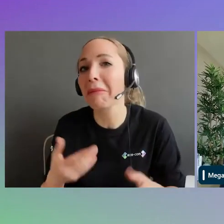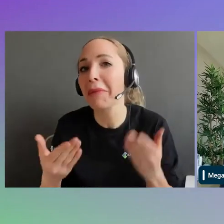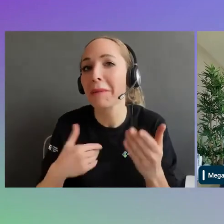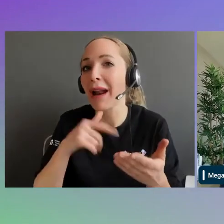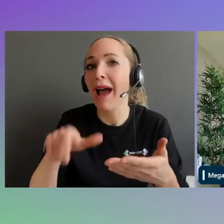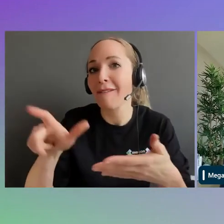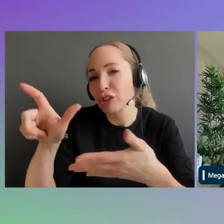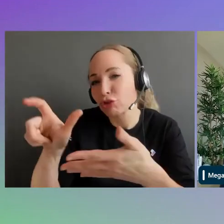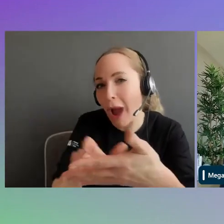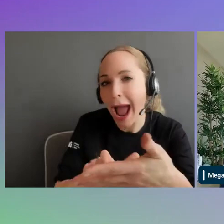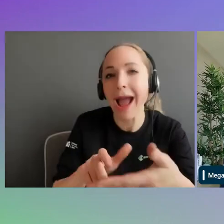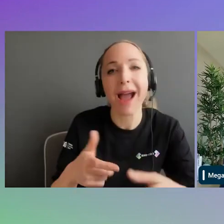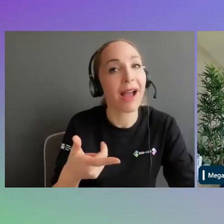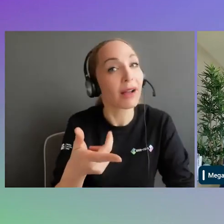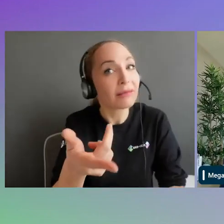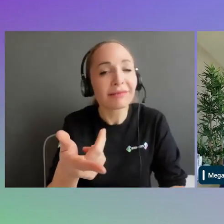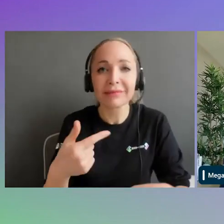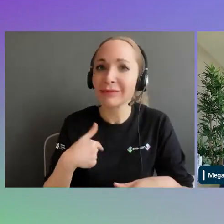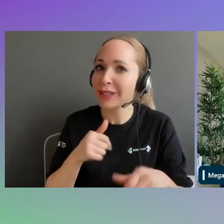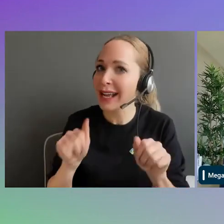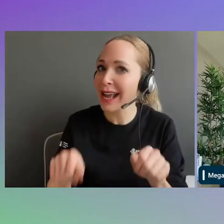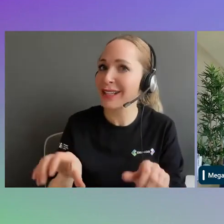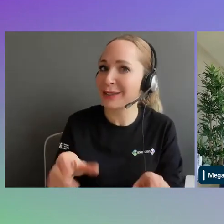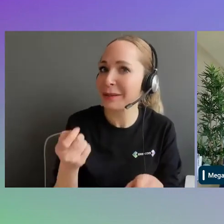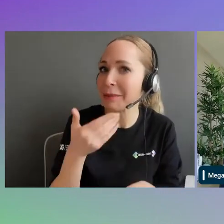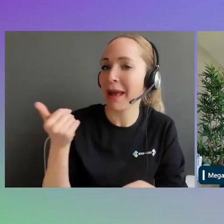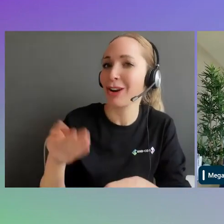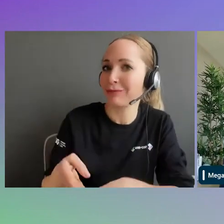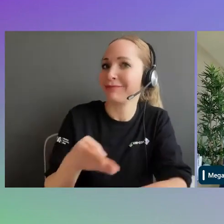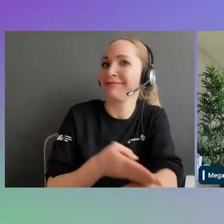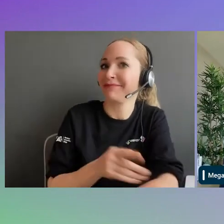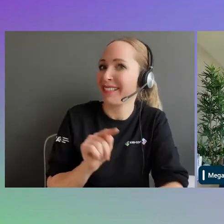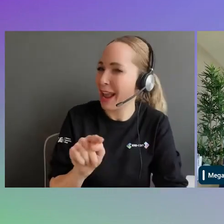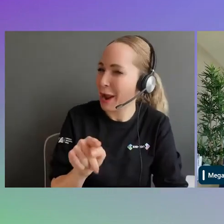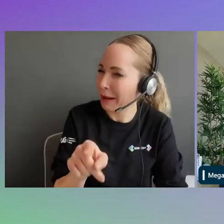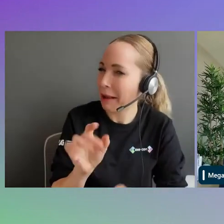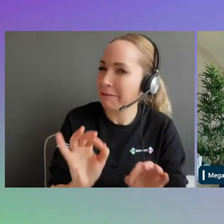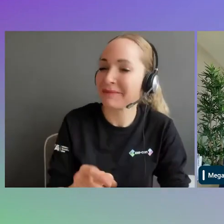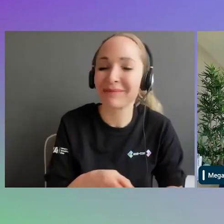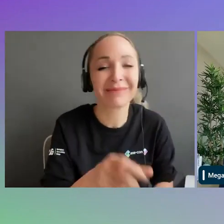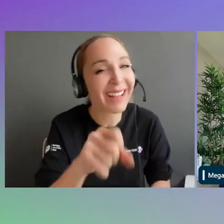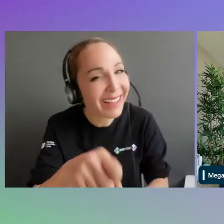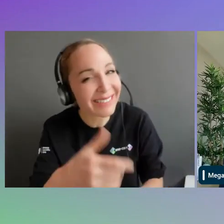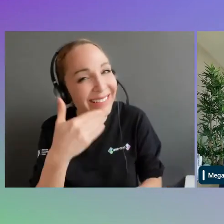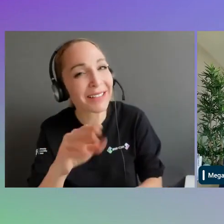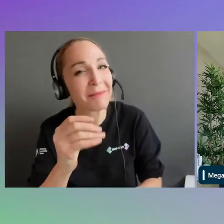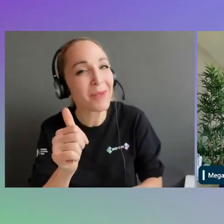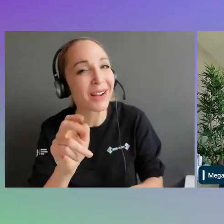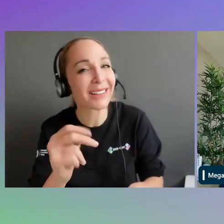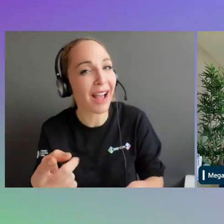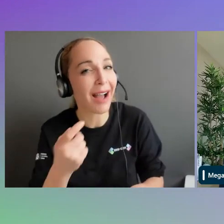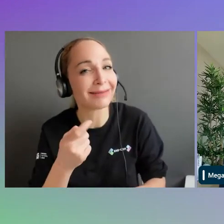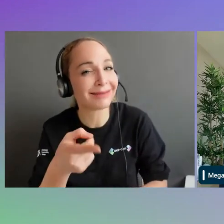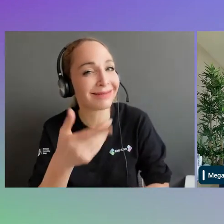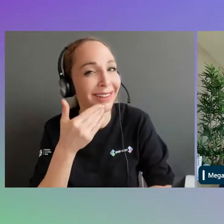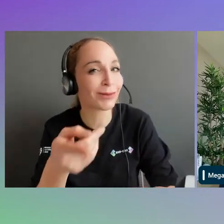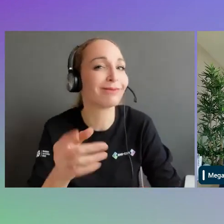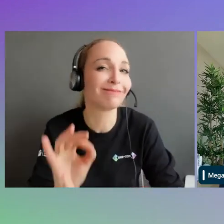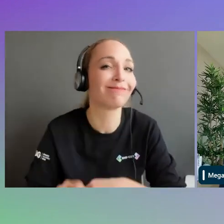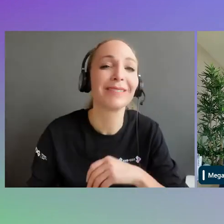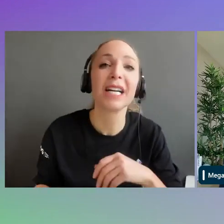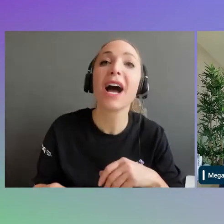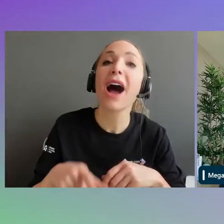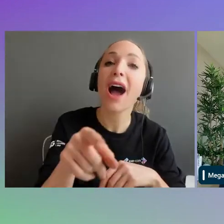movement. We might be able to do a little better there. Yeah. Yeah. So thank you to Morgan for asking that question.